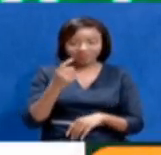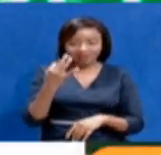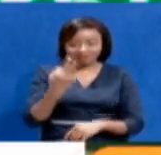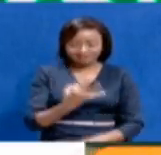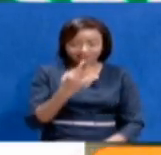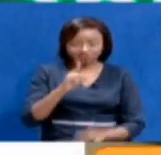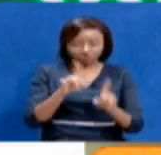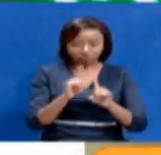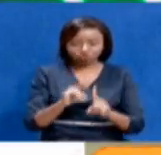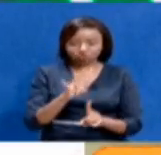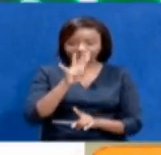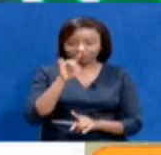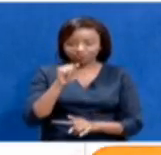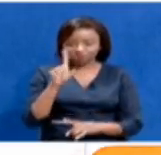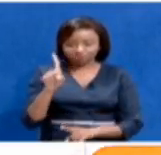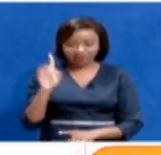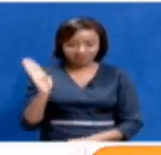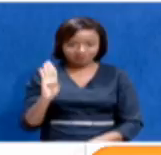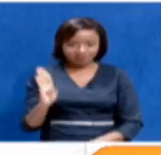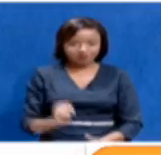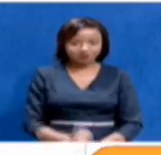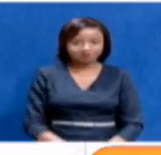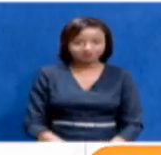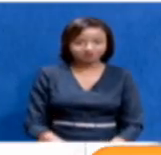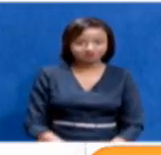from 4.1 billion shillings a year earlier.